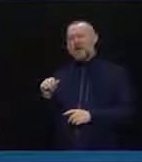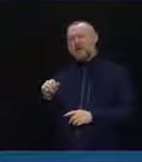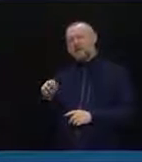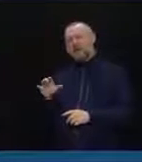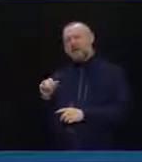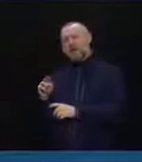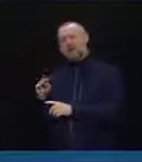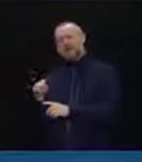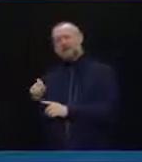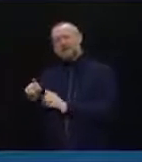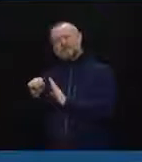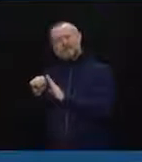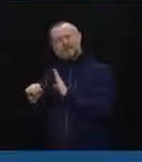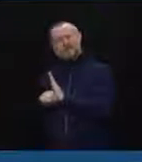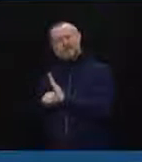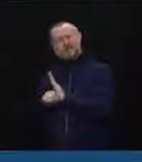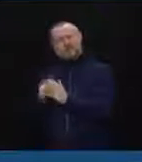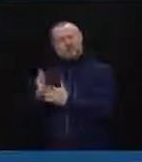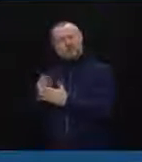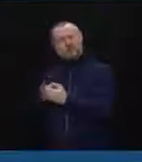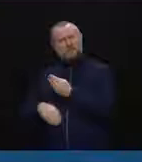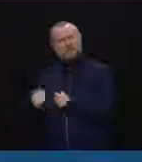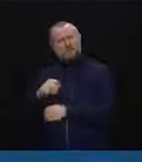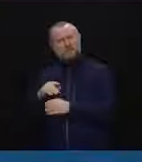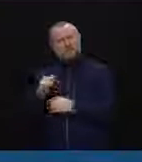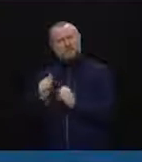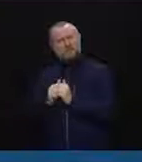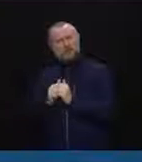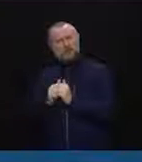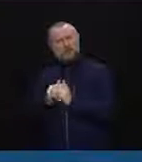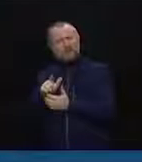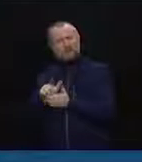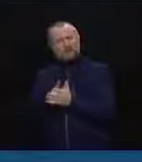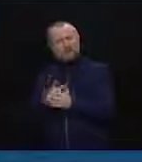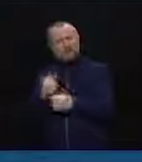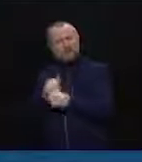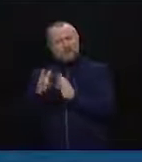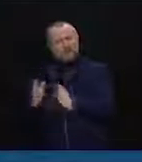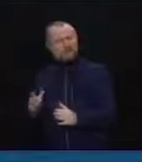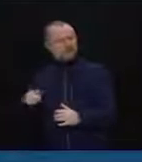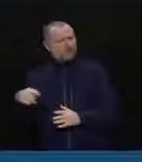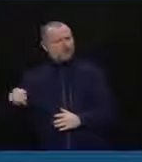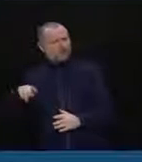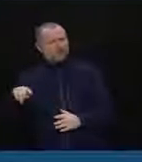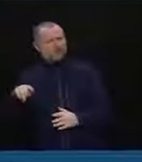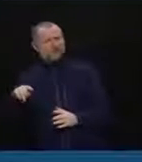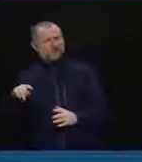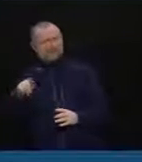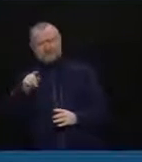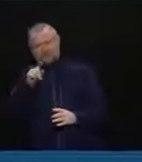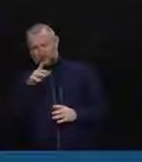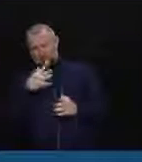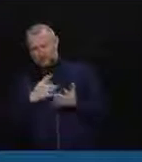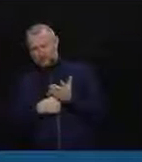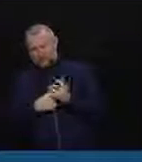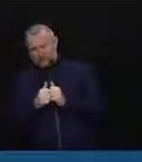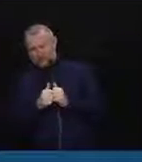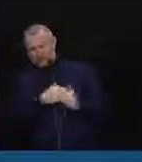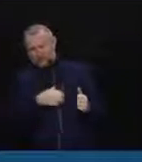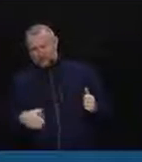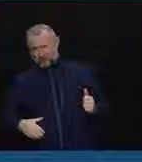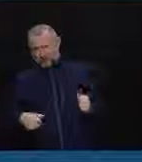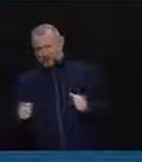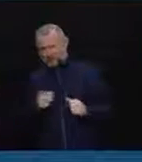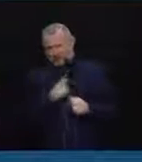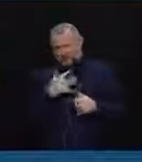How many times have you spoken to the mayor about his asks for the state budget so far since he's taken office? We've talked many